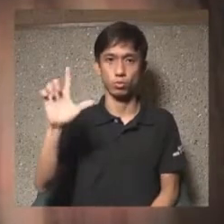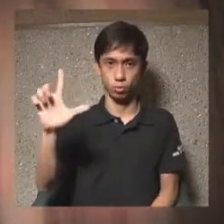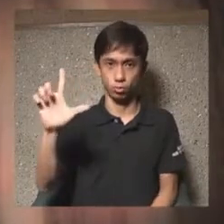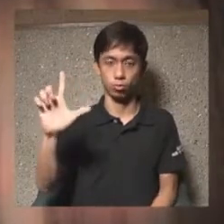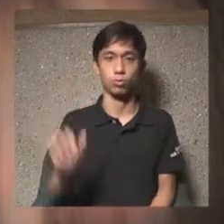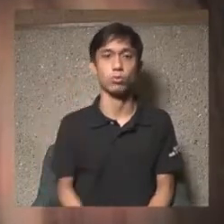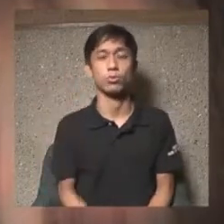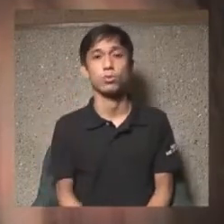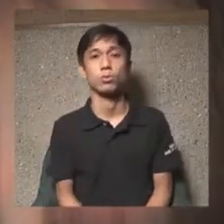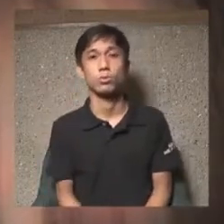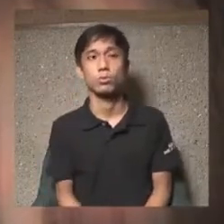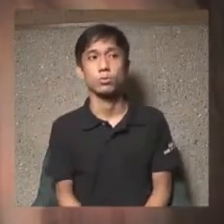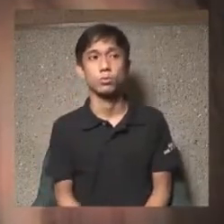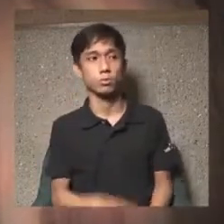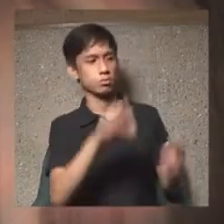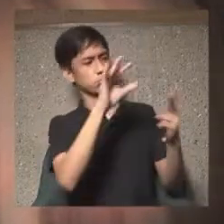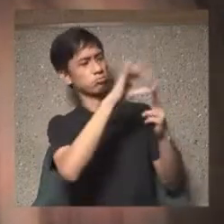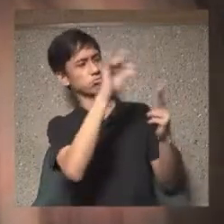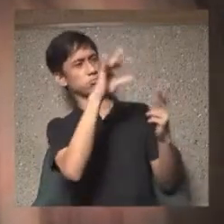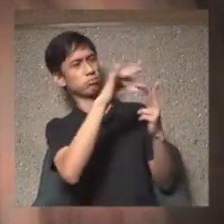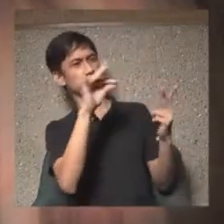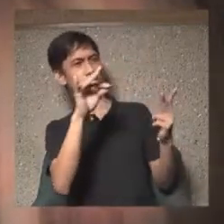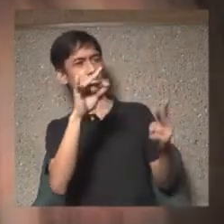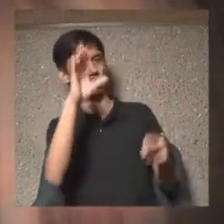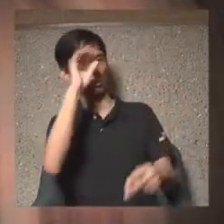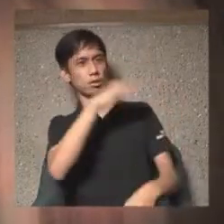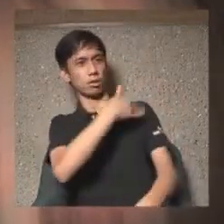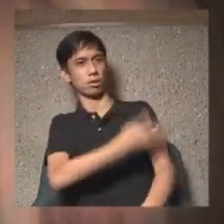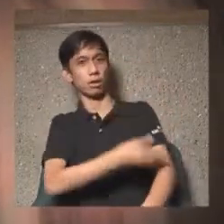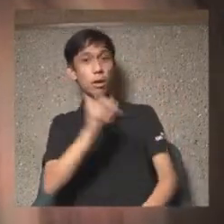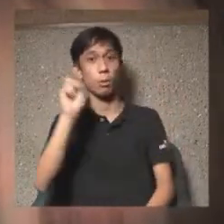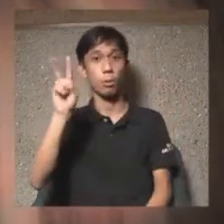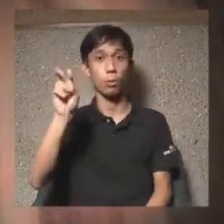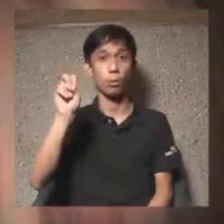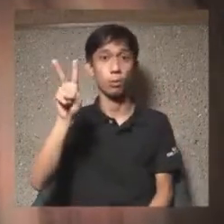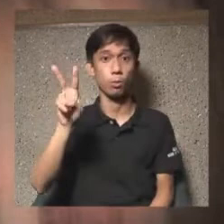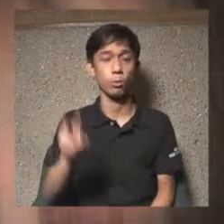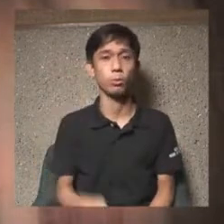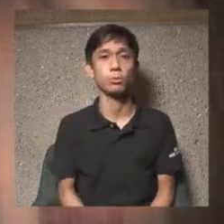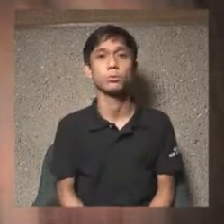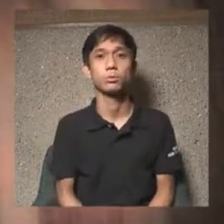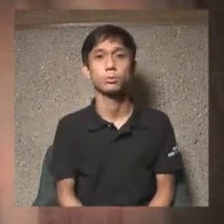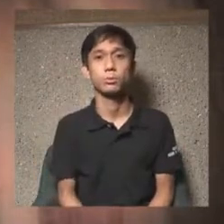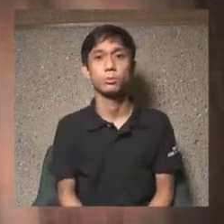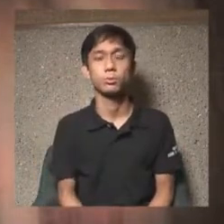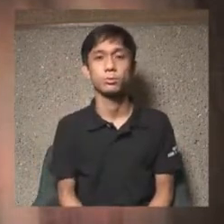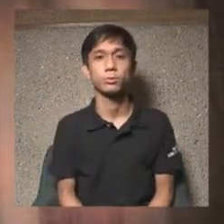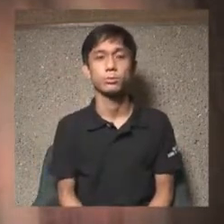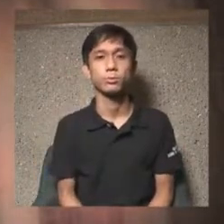the 12 sons of Jacob became the 12 tribes of Israel. And